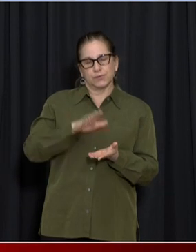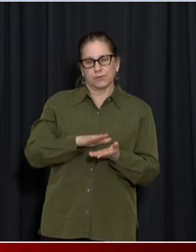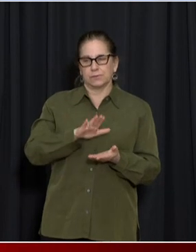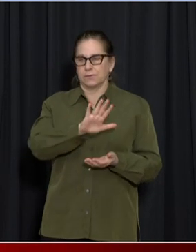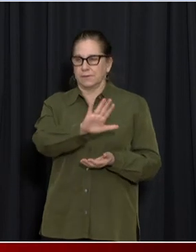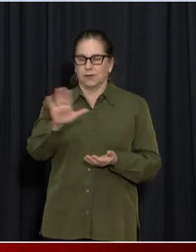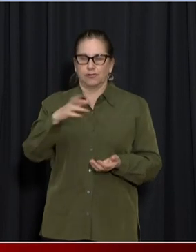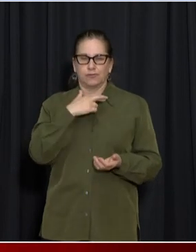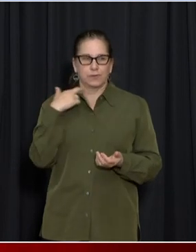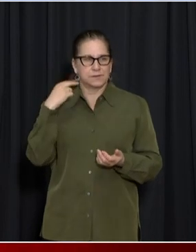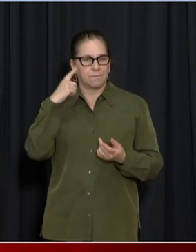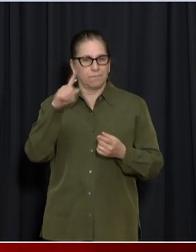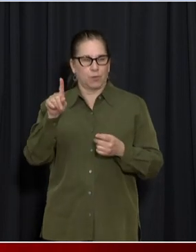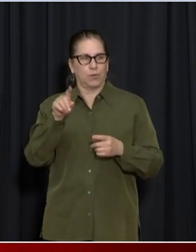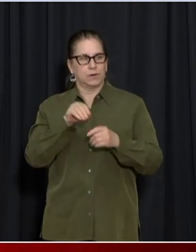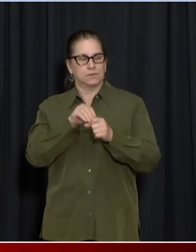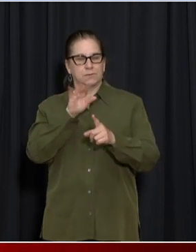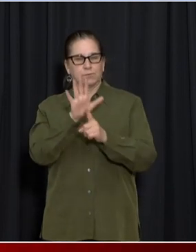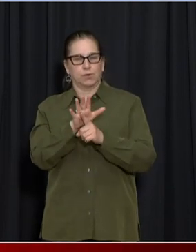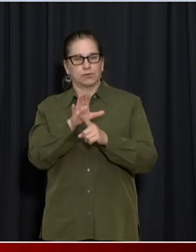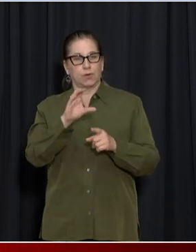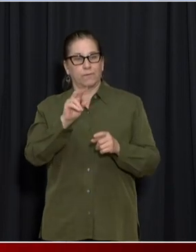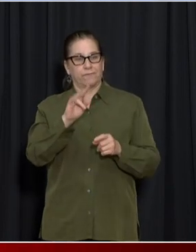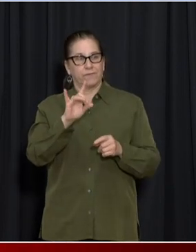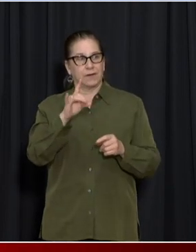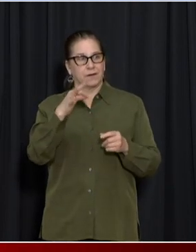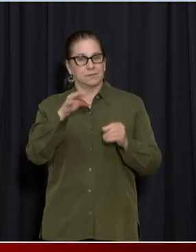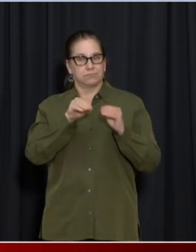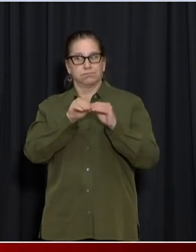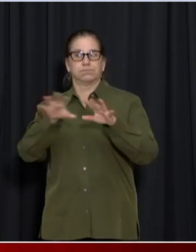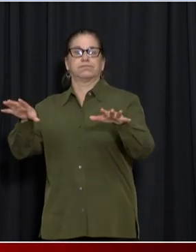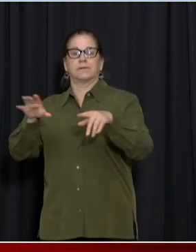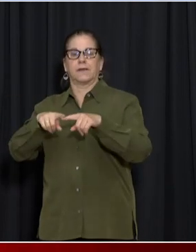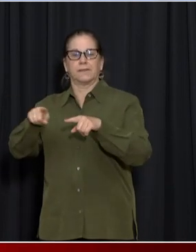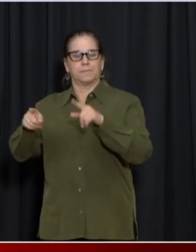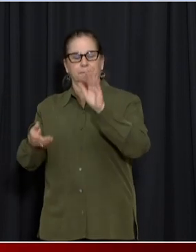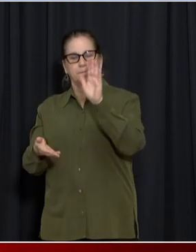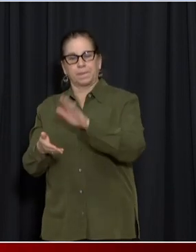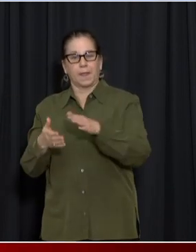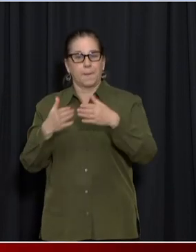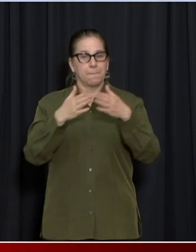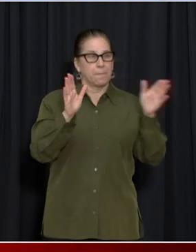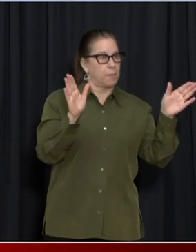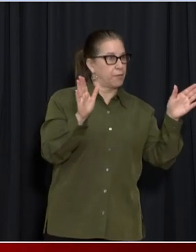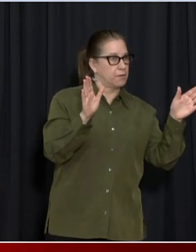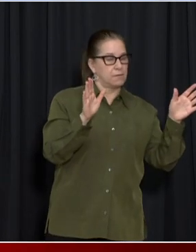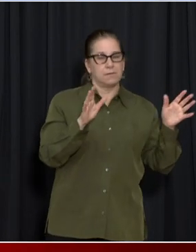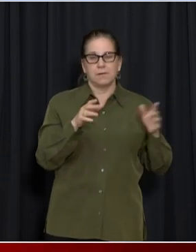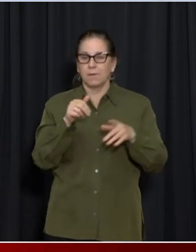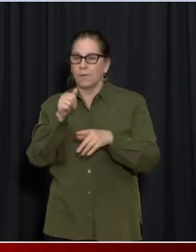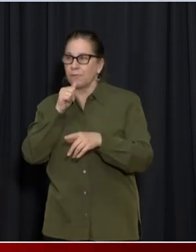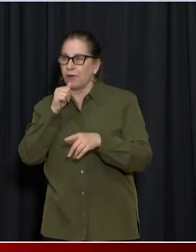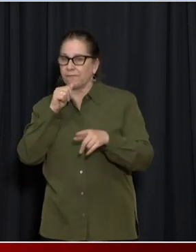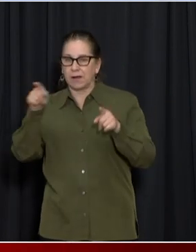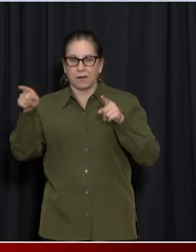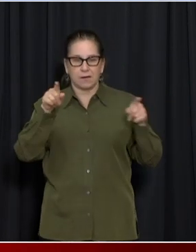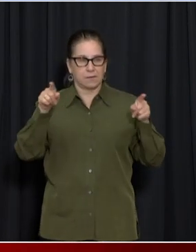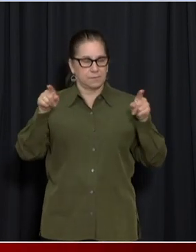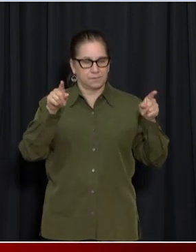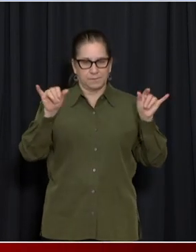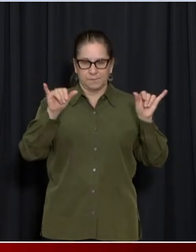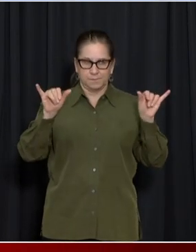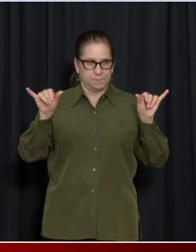for example, communal living. Public and private efforts should be in place to assure access